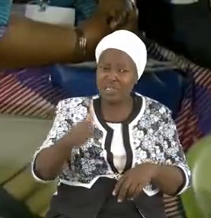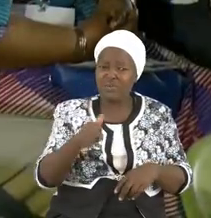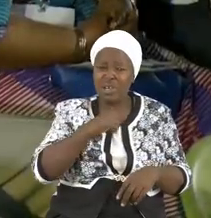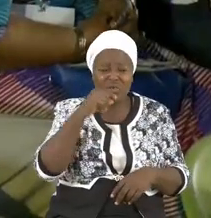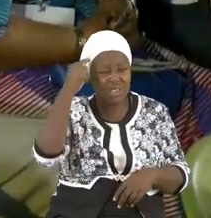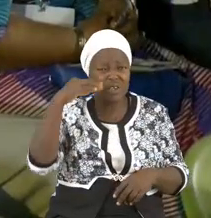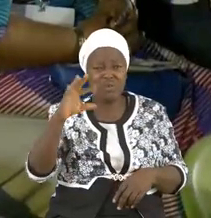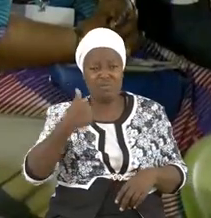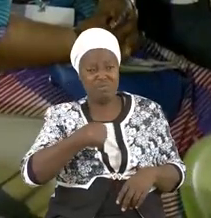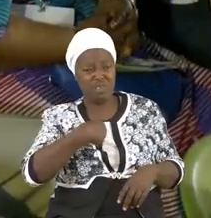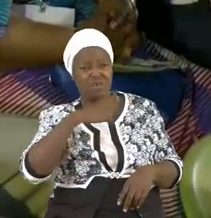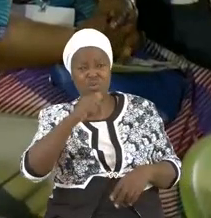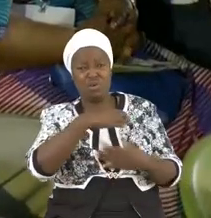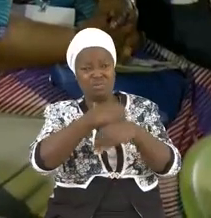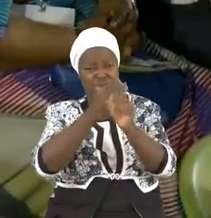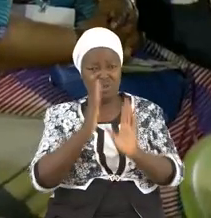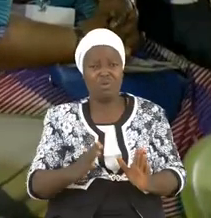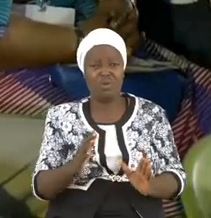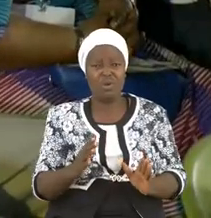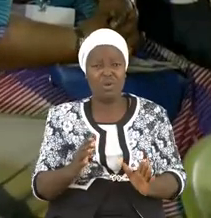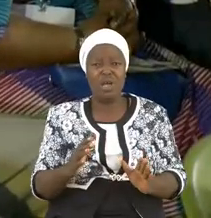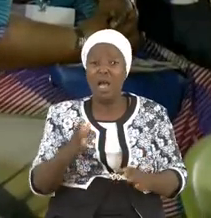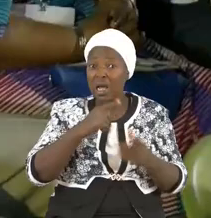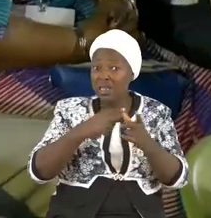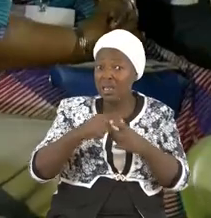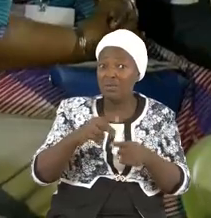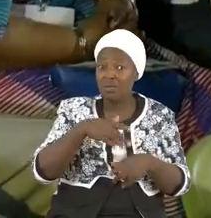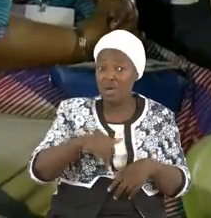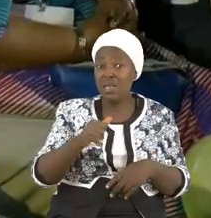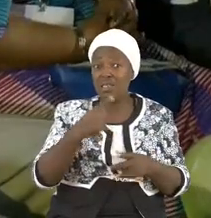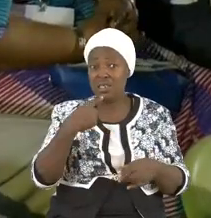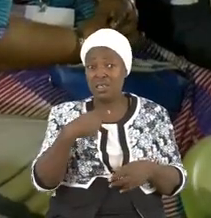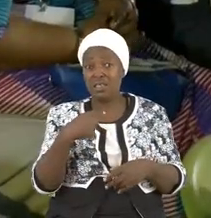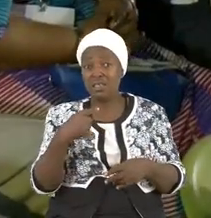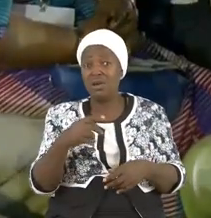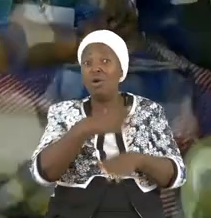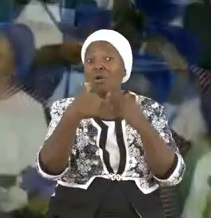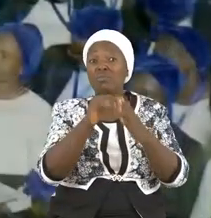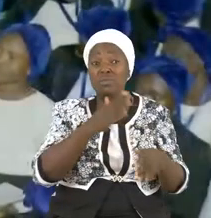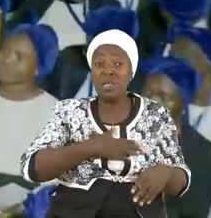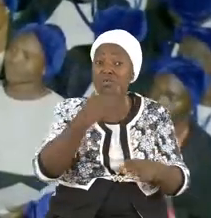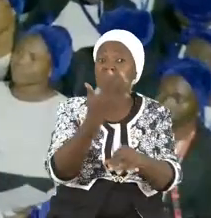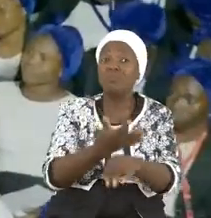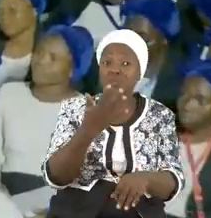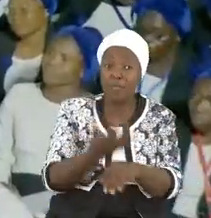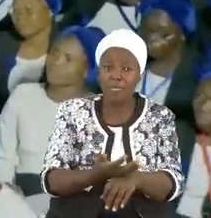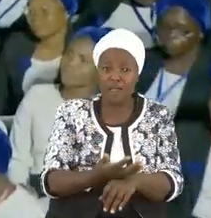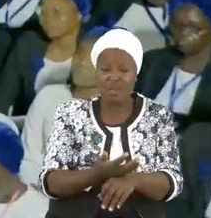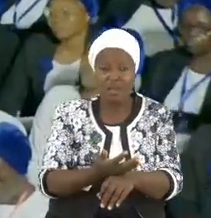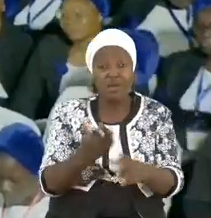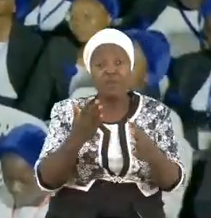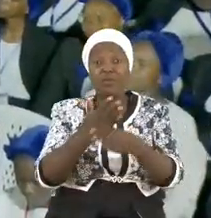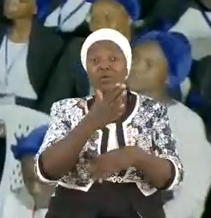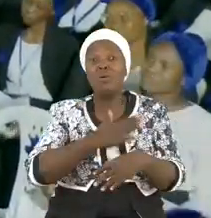creator. And why is it all my plea through my only